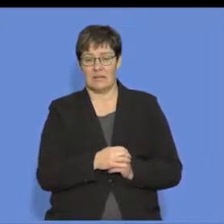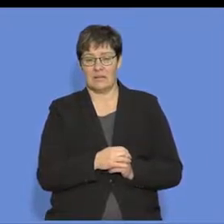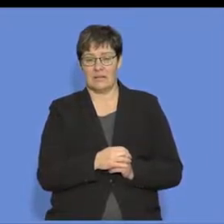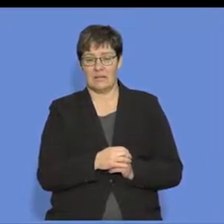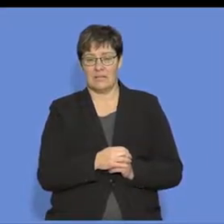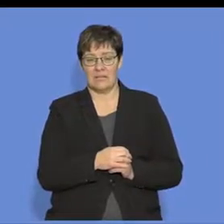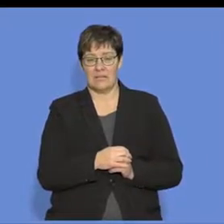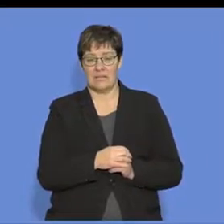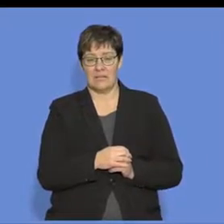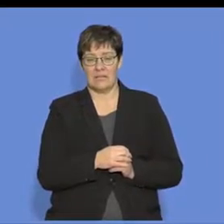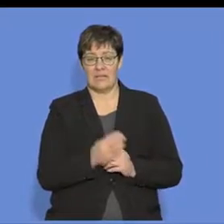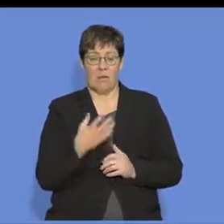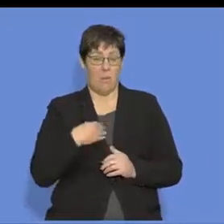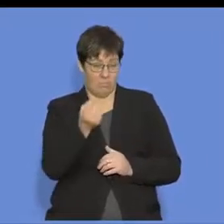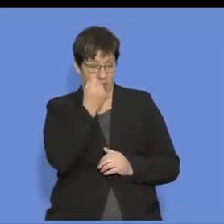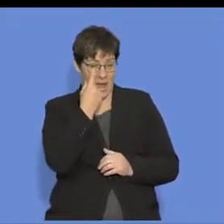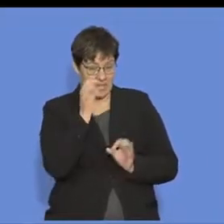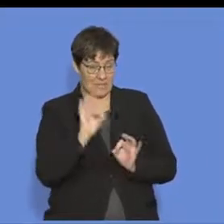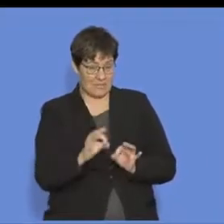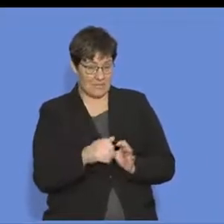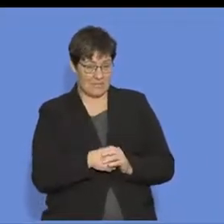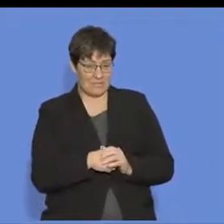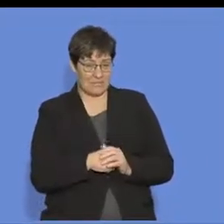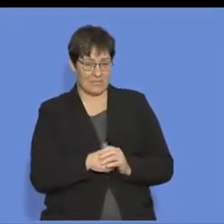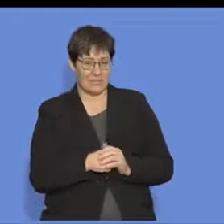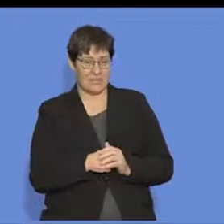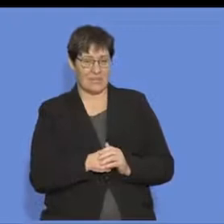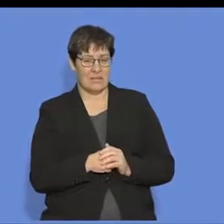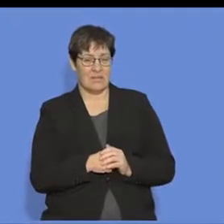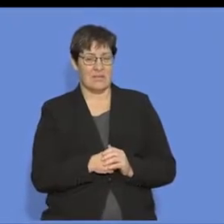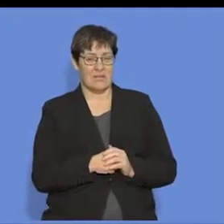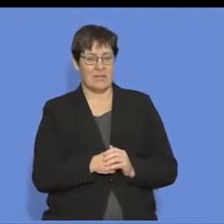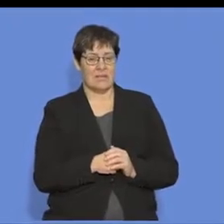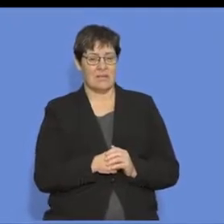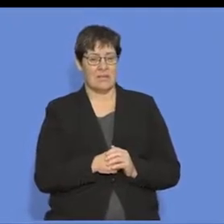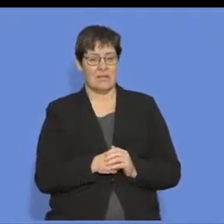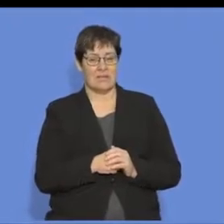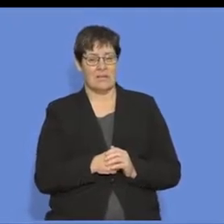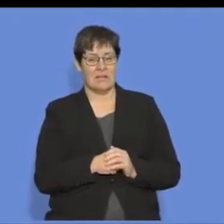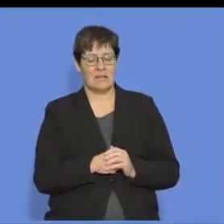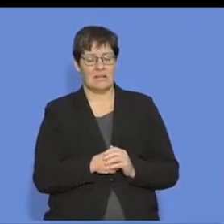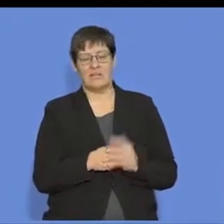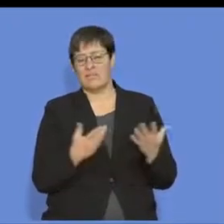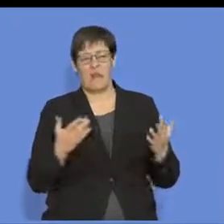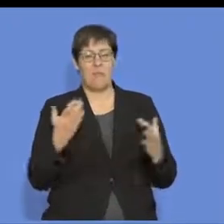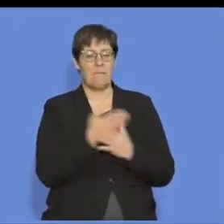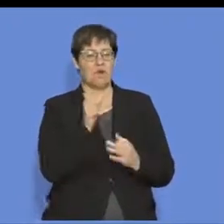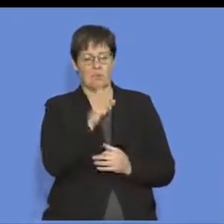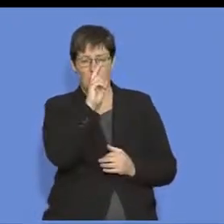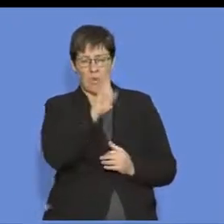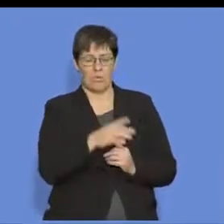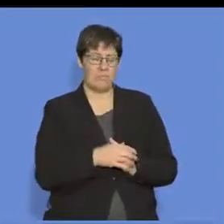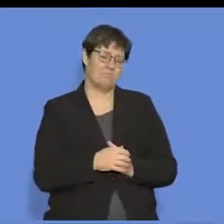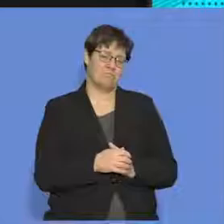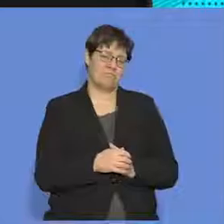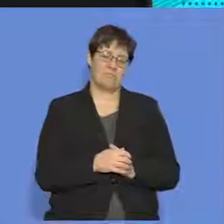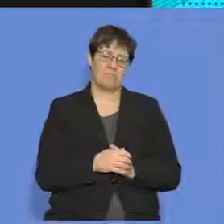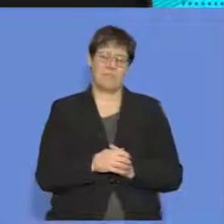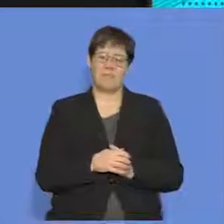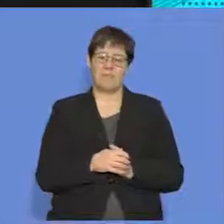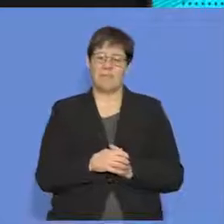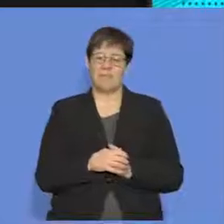Fantastic. Okay. Hope this makes sense. So with the password, let me look at the